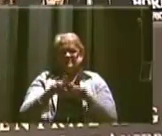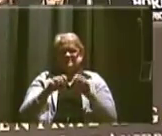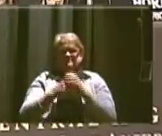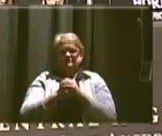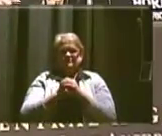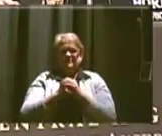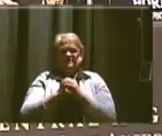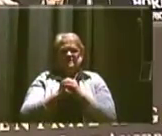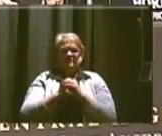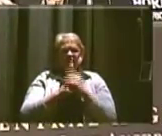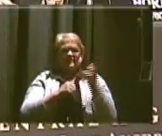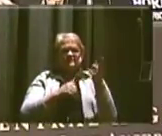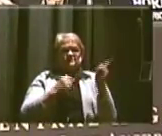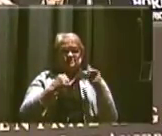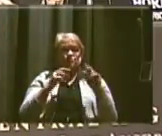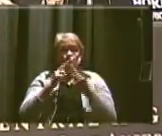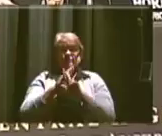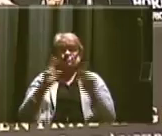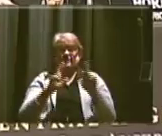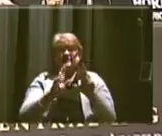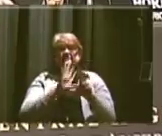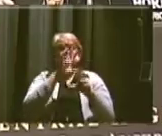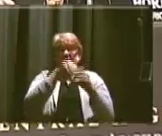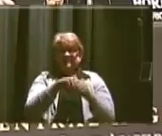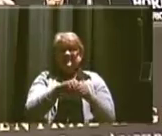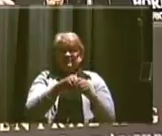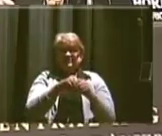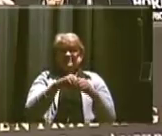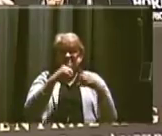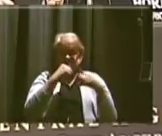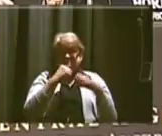if need be? Yes. Okay, thank you.